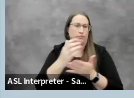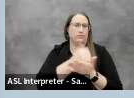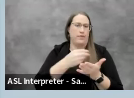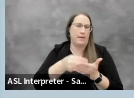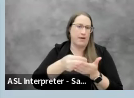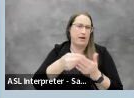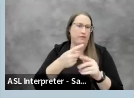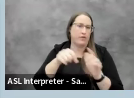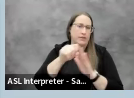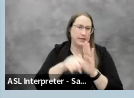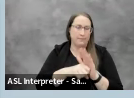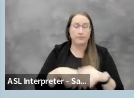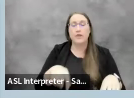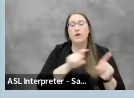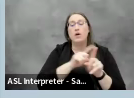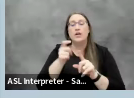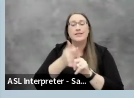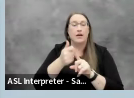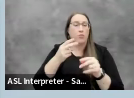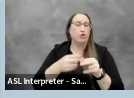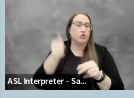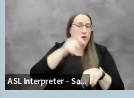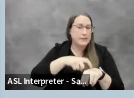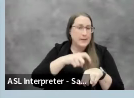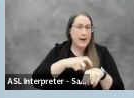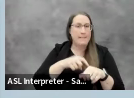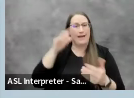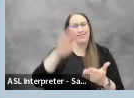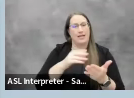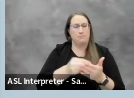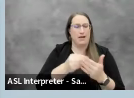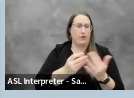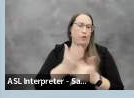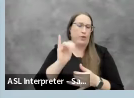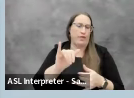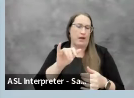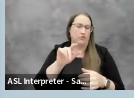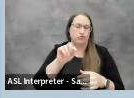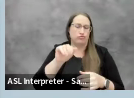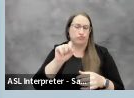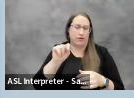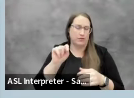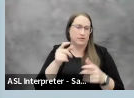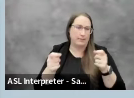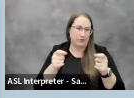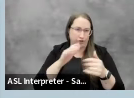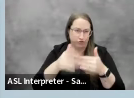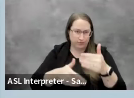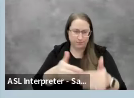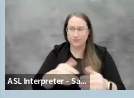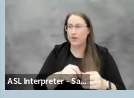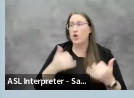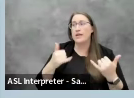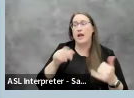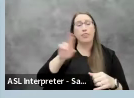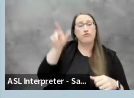time and less money to go through a trust administration. Let's look at the right-hand side of the page. Someone who